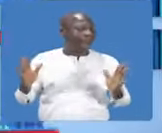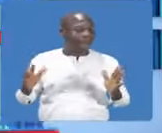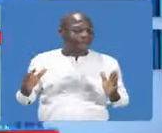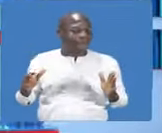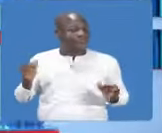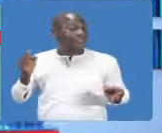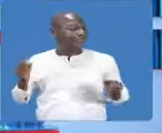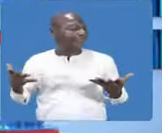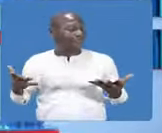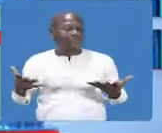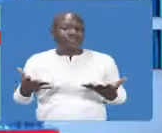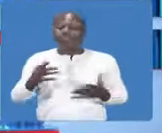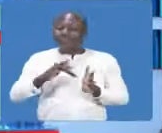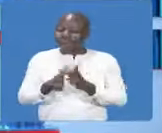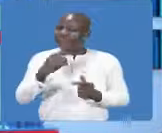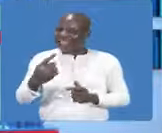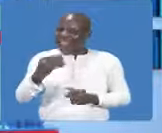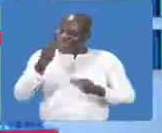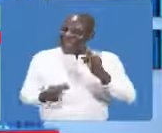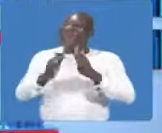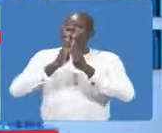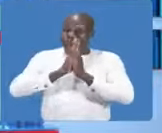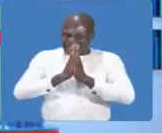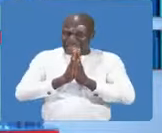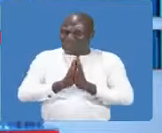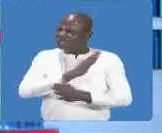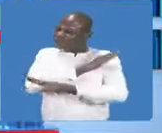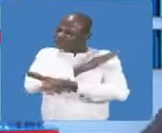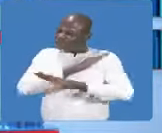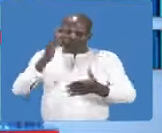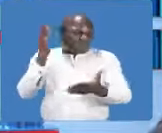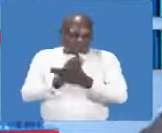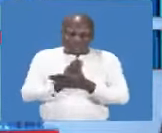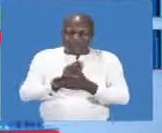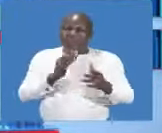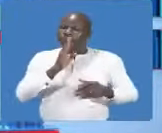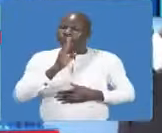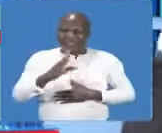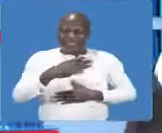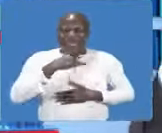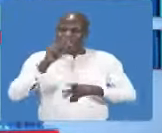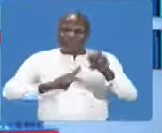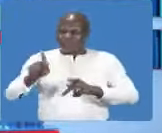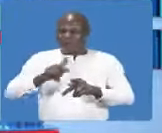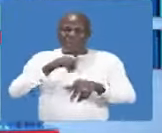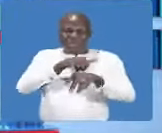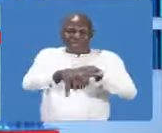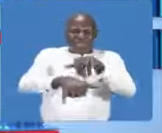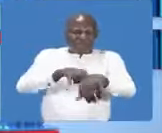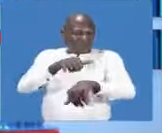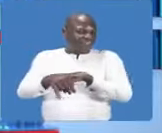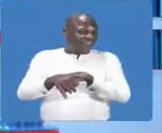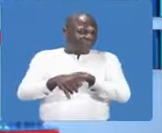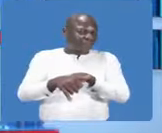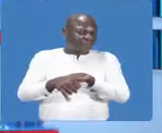nokwafo se wo bo mpaia menye te se nyaatwomfo no eti bible se nkrofo bi nyankopo ho om se om ye